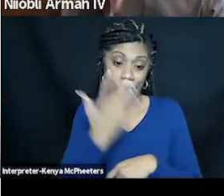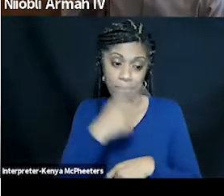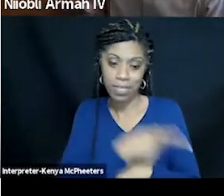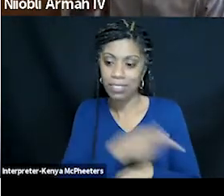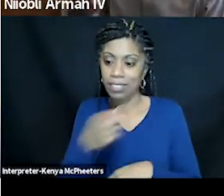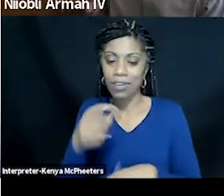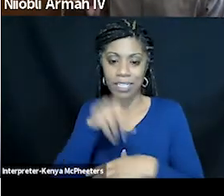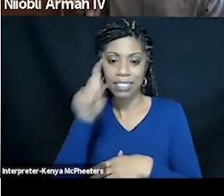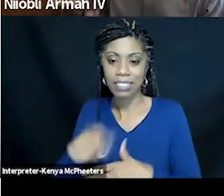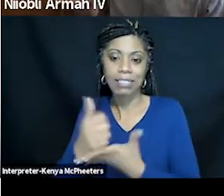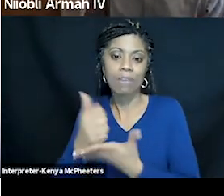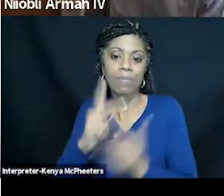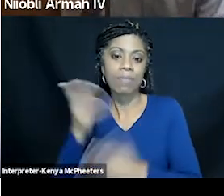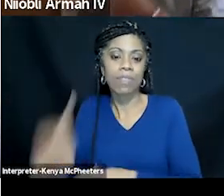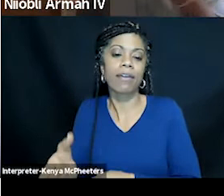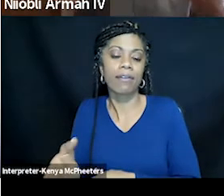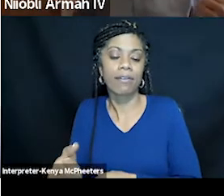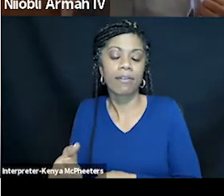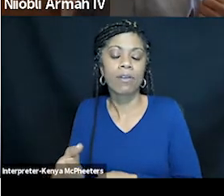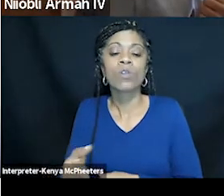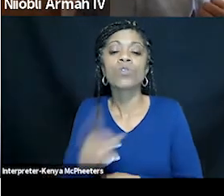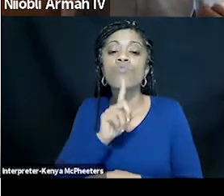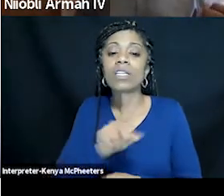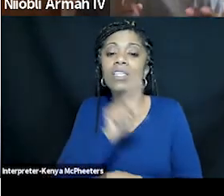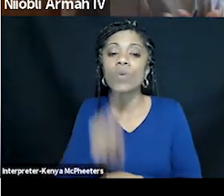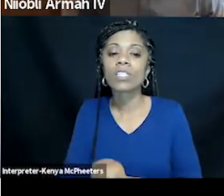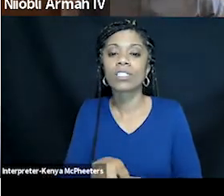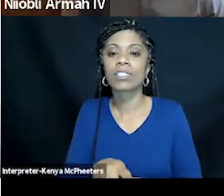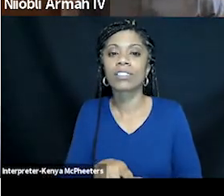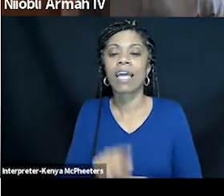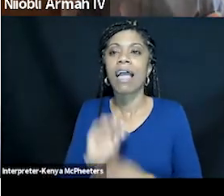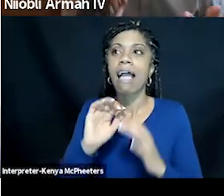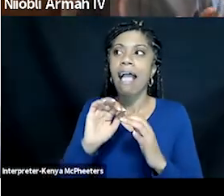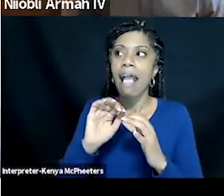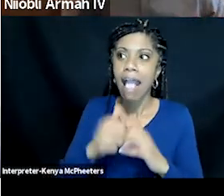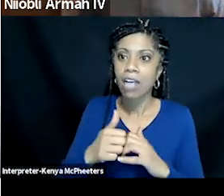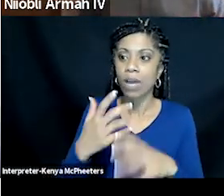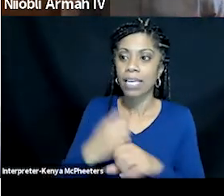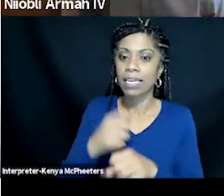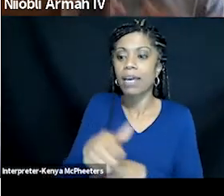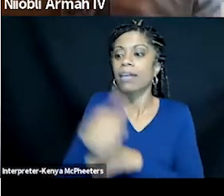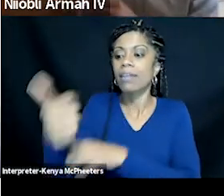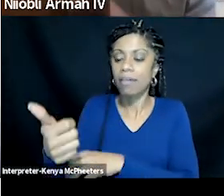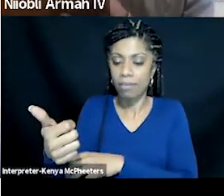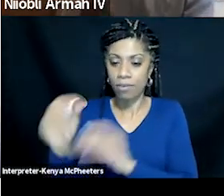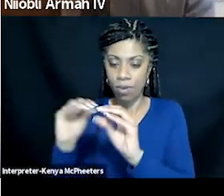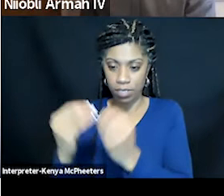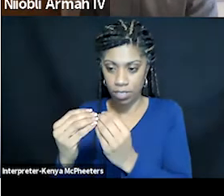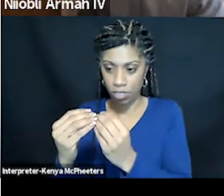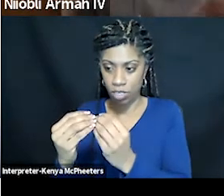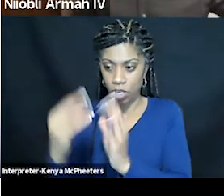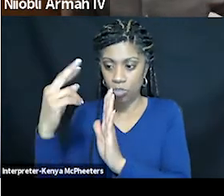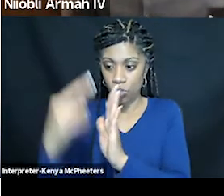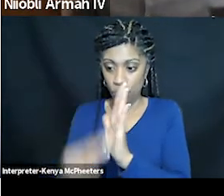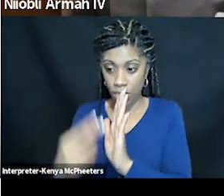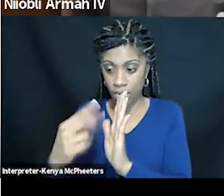content. But the audience you need to think about is, how do I get that other foundation to read what I'm saying, internalize it, and then double down on the